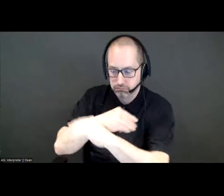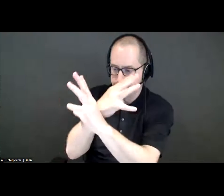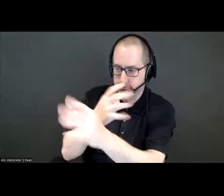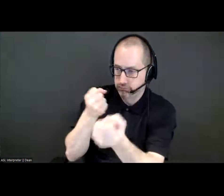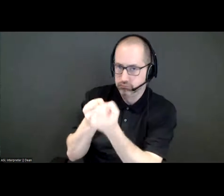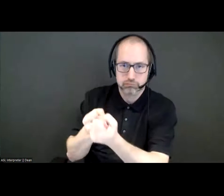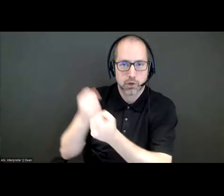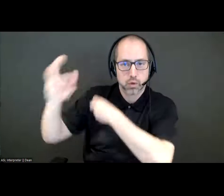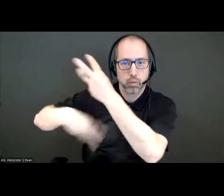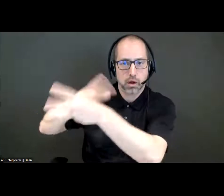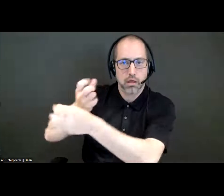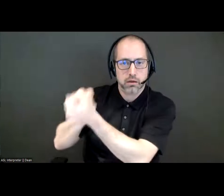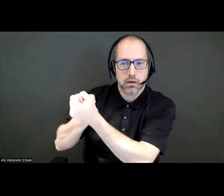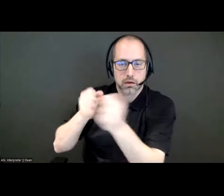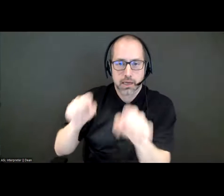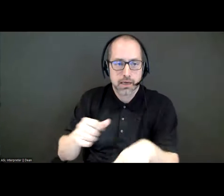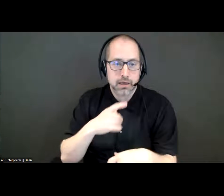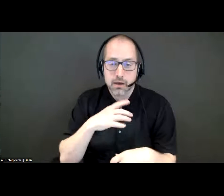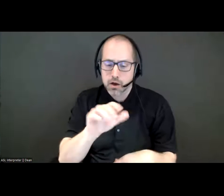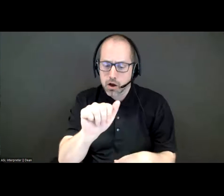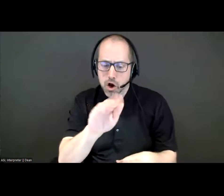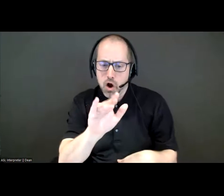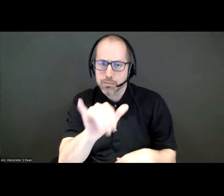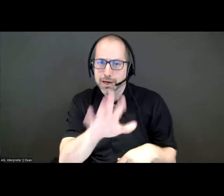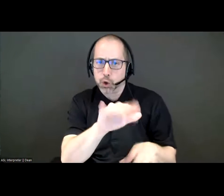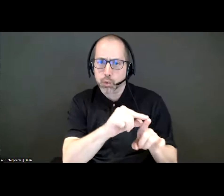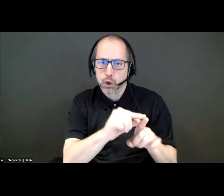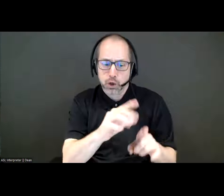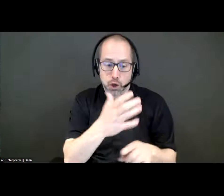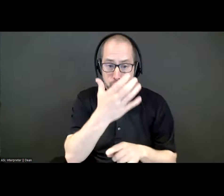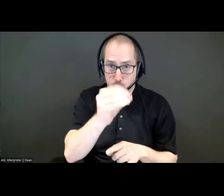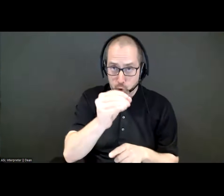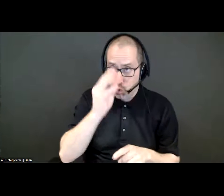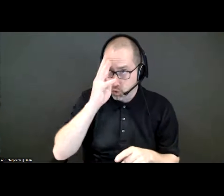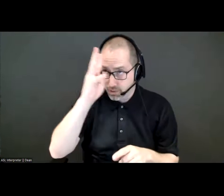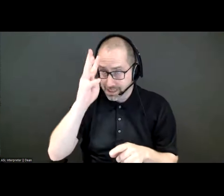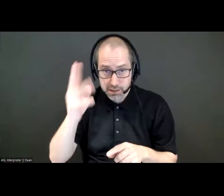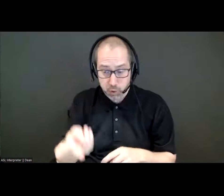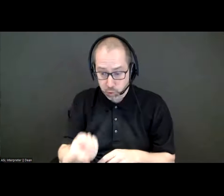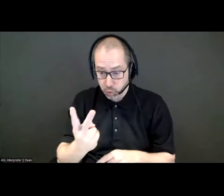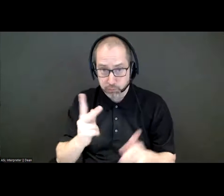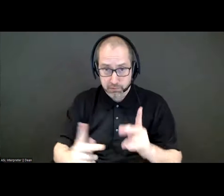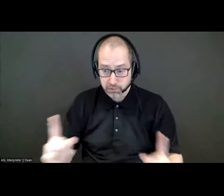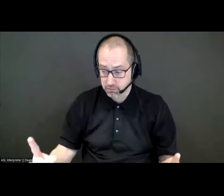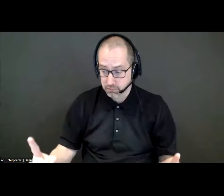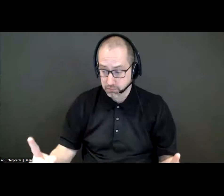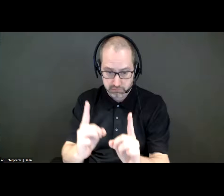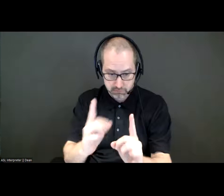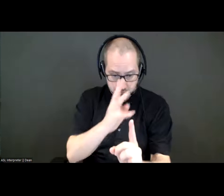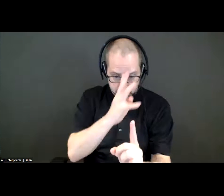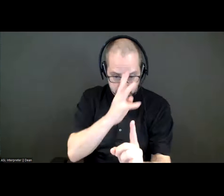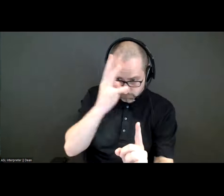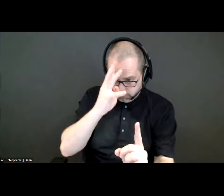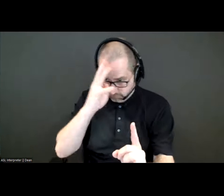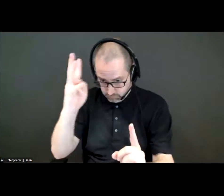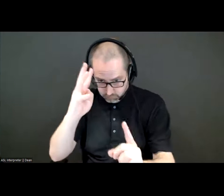was Audrey's word, co-creation. Any 2 people that meet can kind of create whatever it is that works for